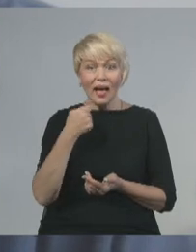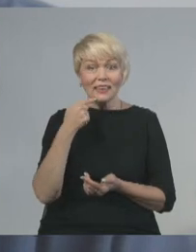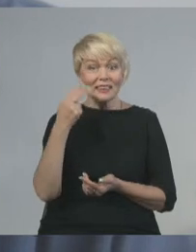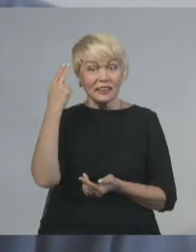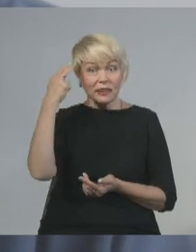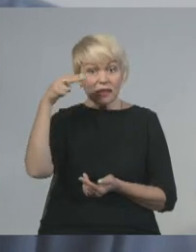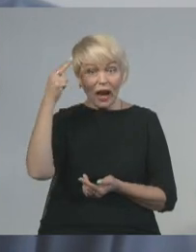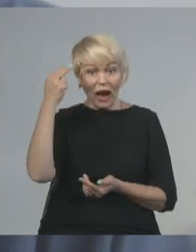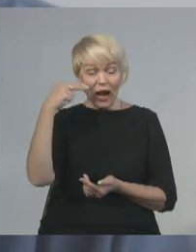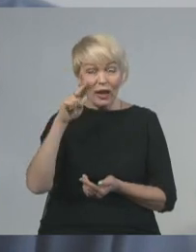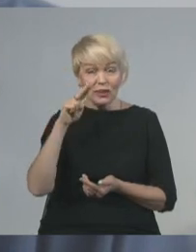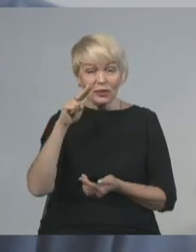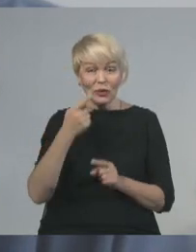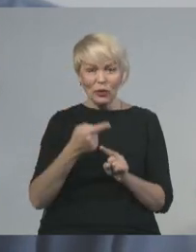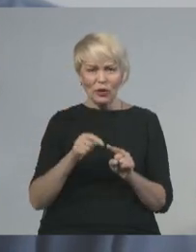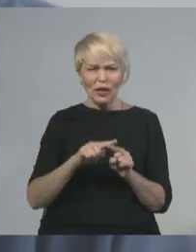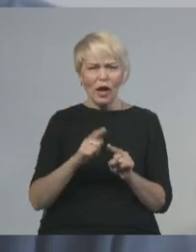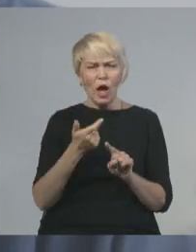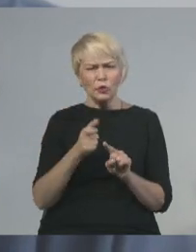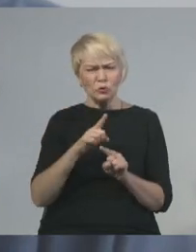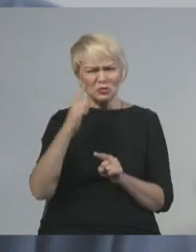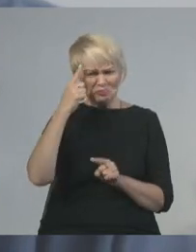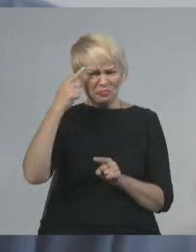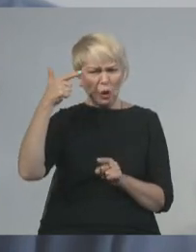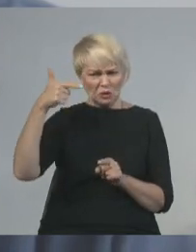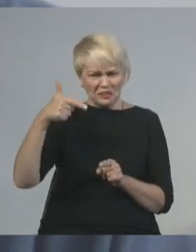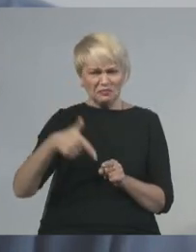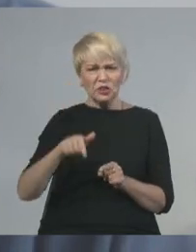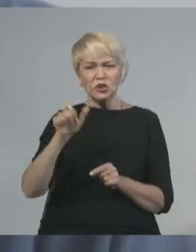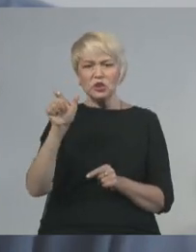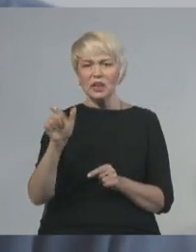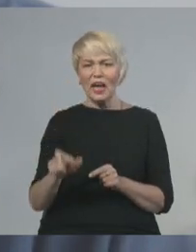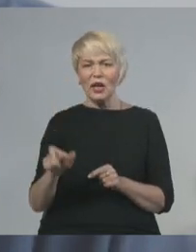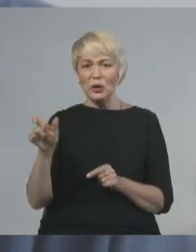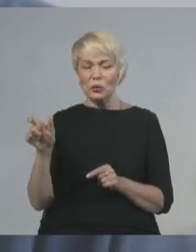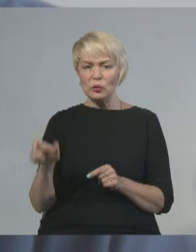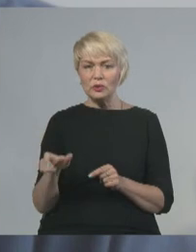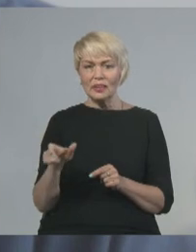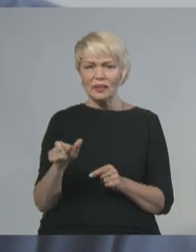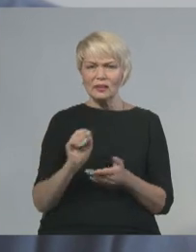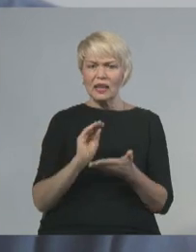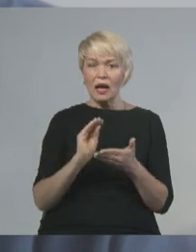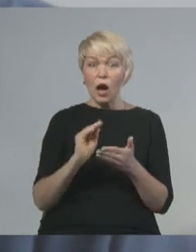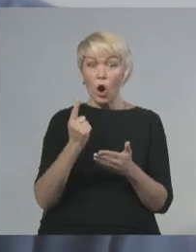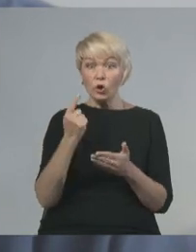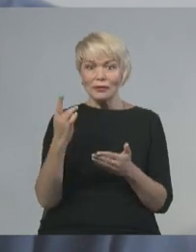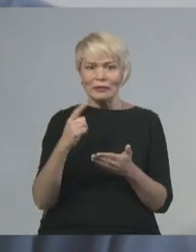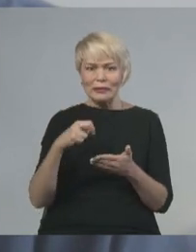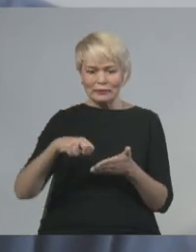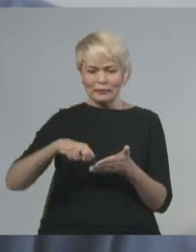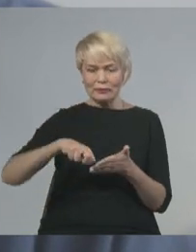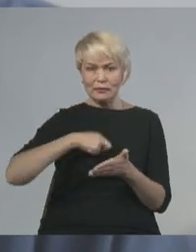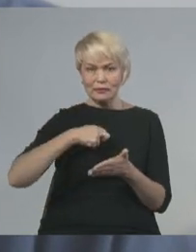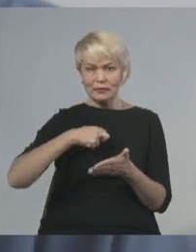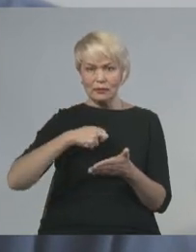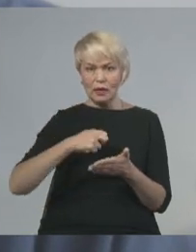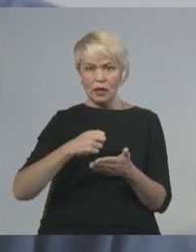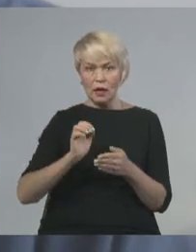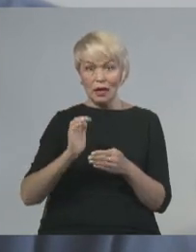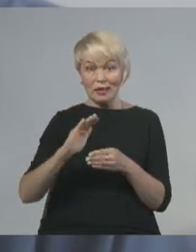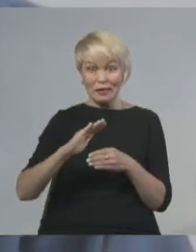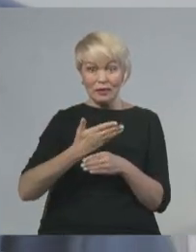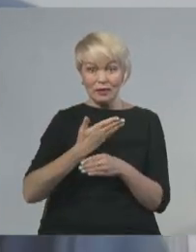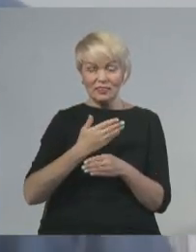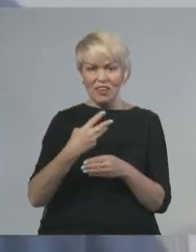well educated person i once got a message from him he was sharing some video which was so obviously it